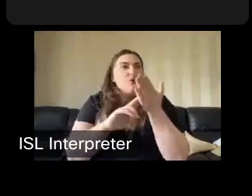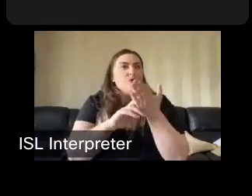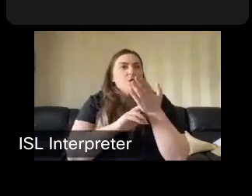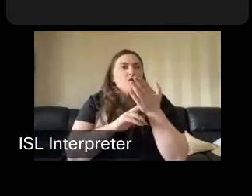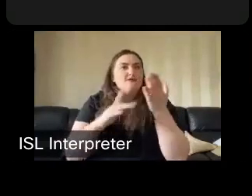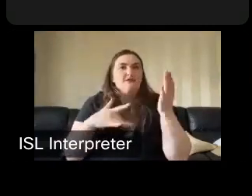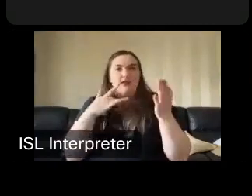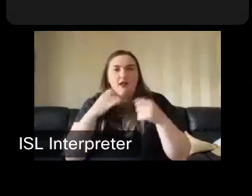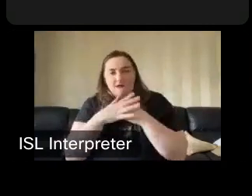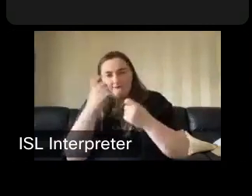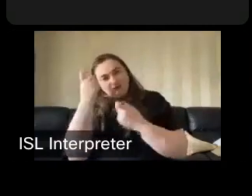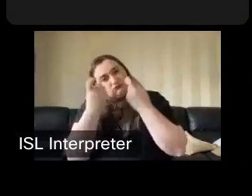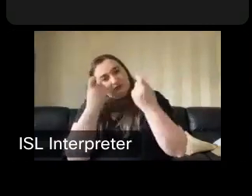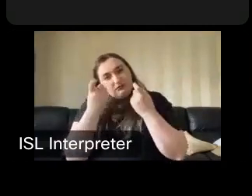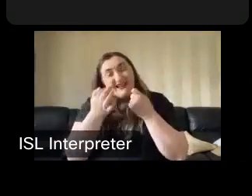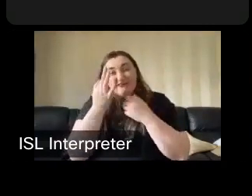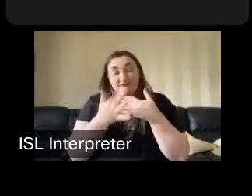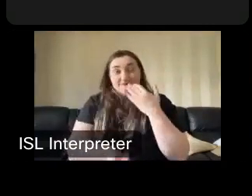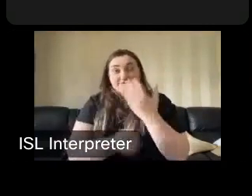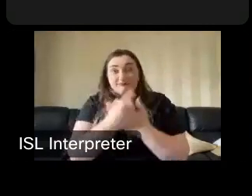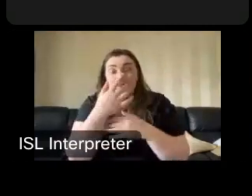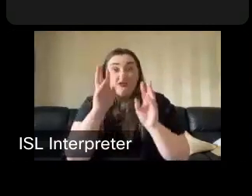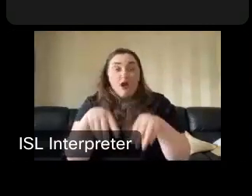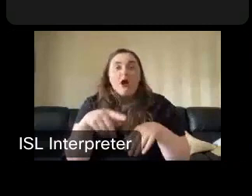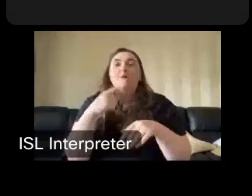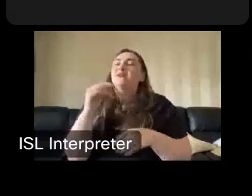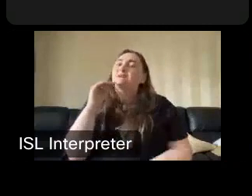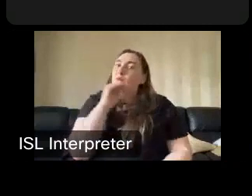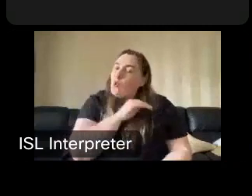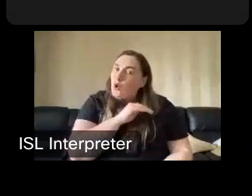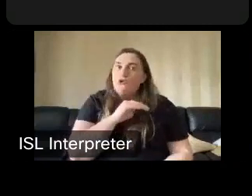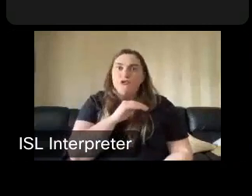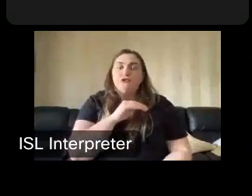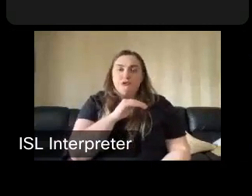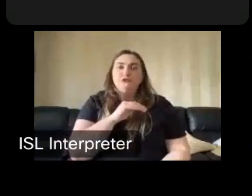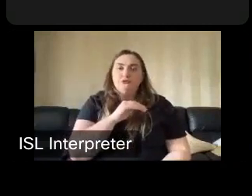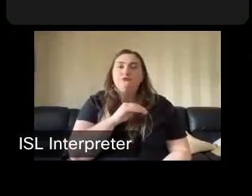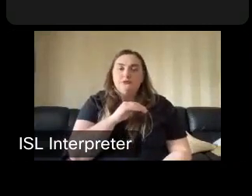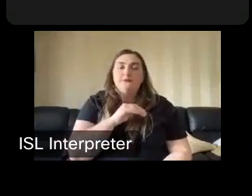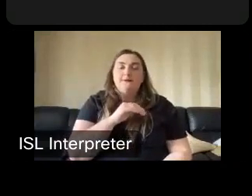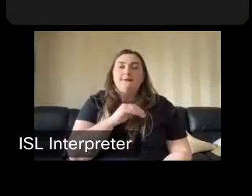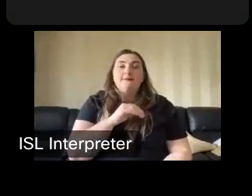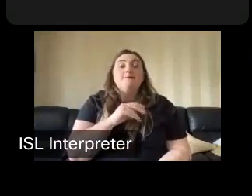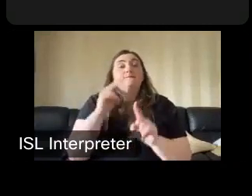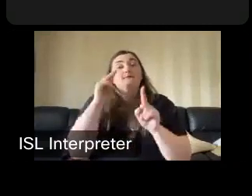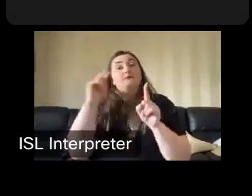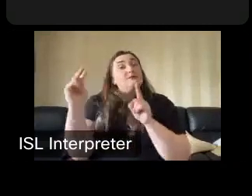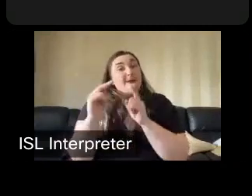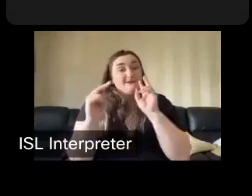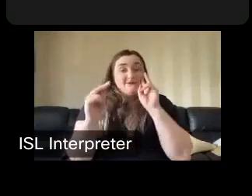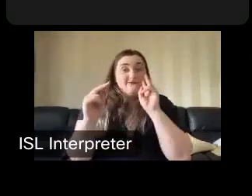goes wrong, but it's so vital and important. perspective taking. We know that